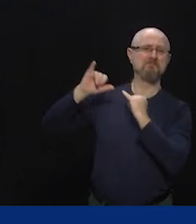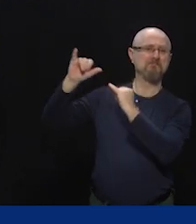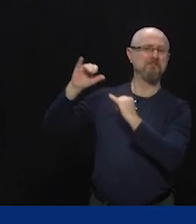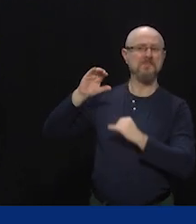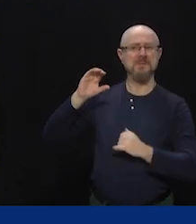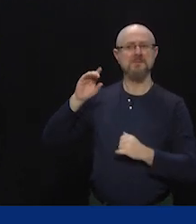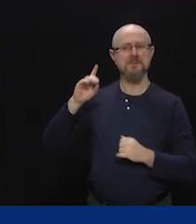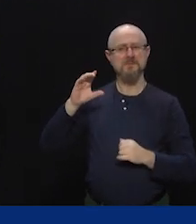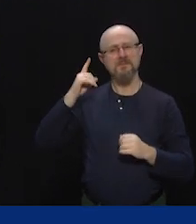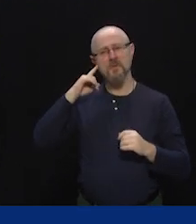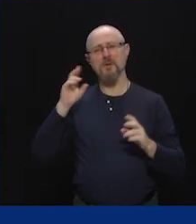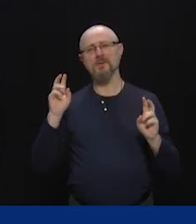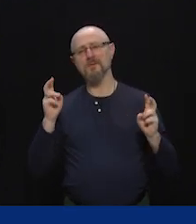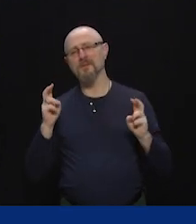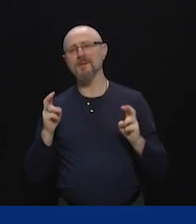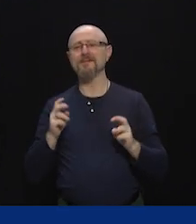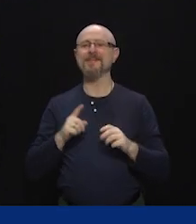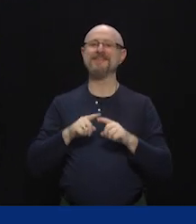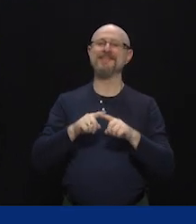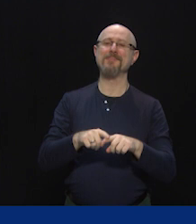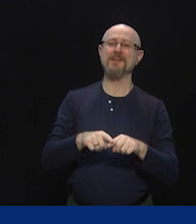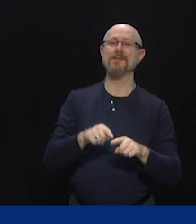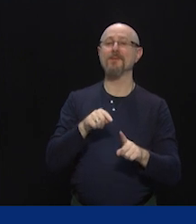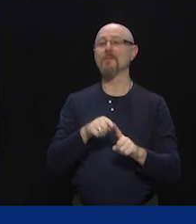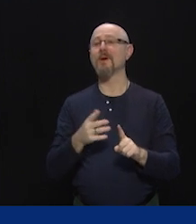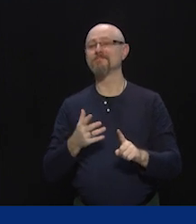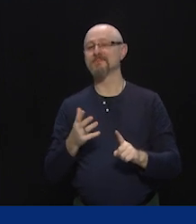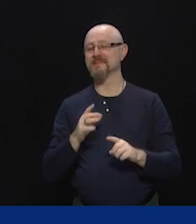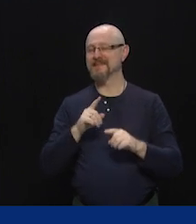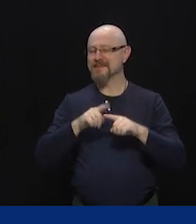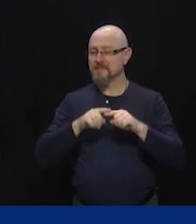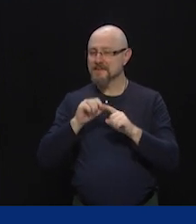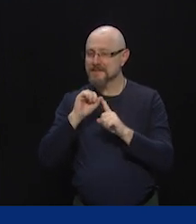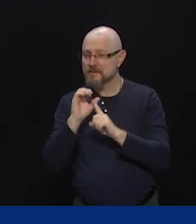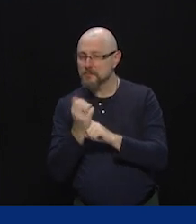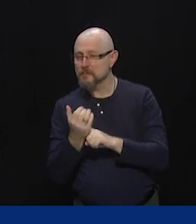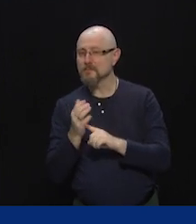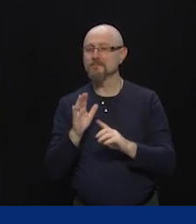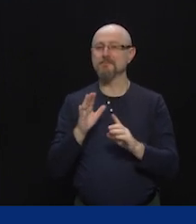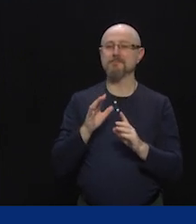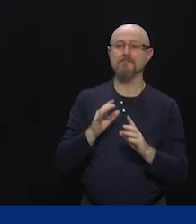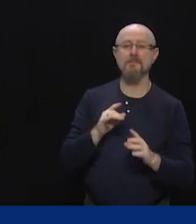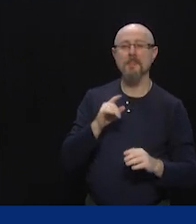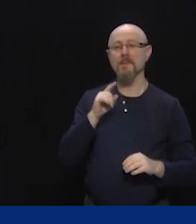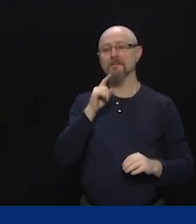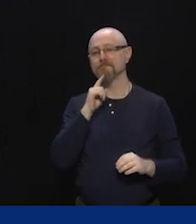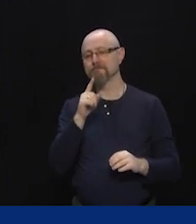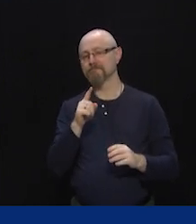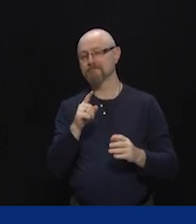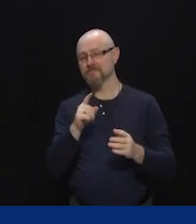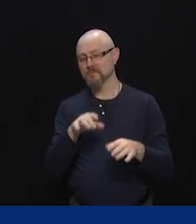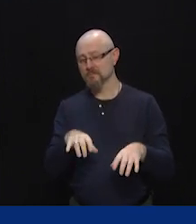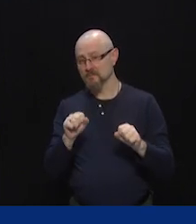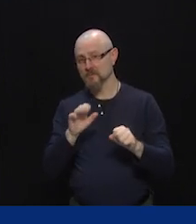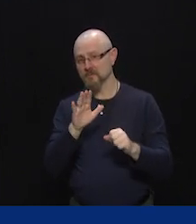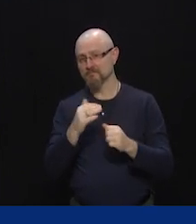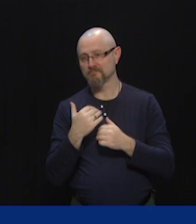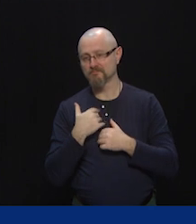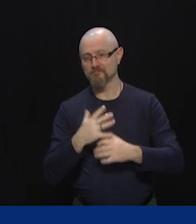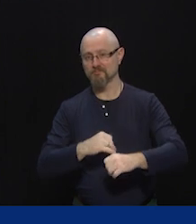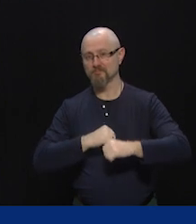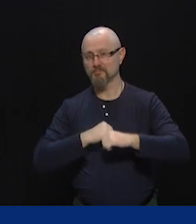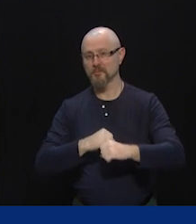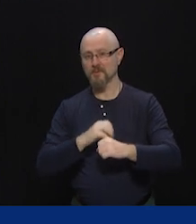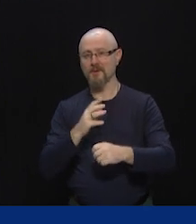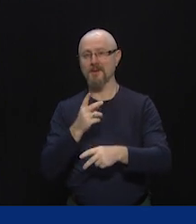they call contingency conditions. That's when contingency measures are being put in place to protect the healthcare